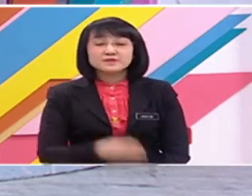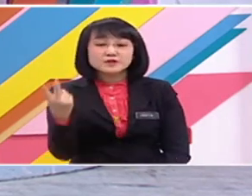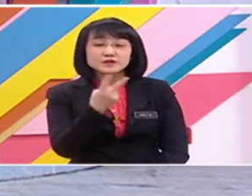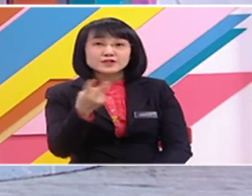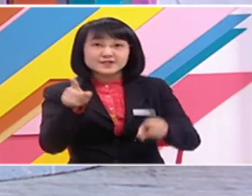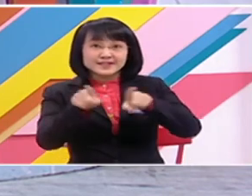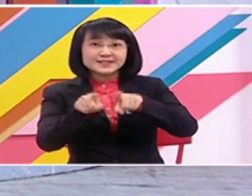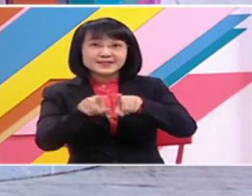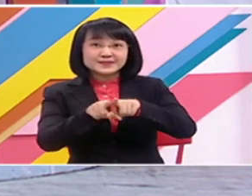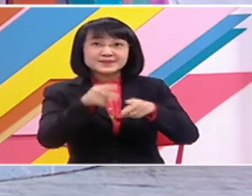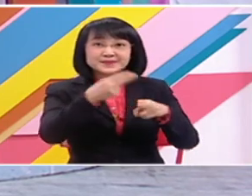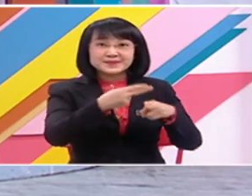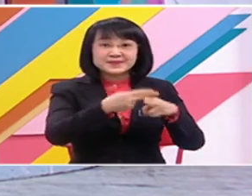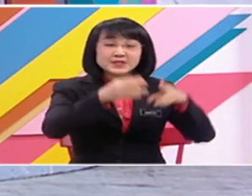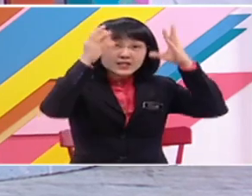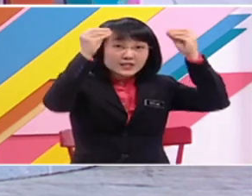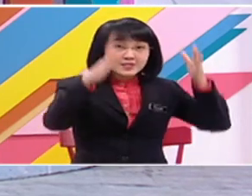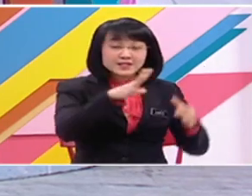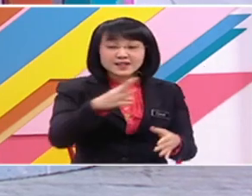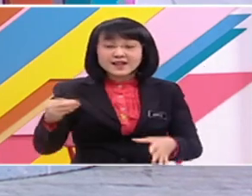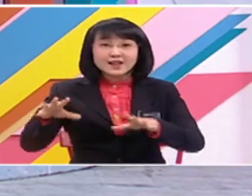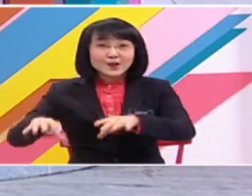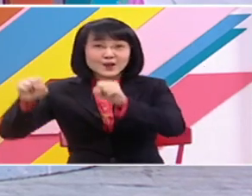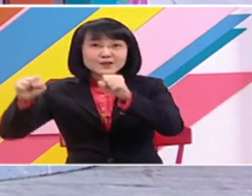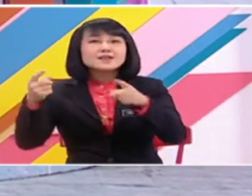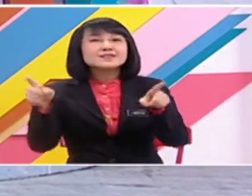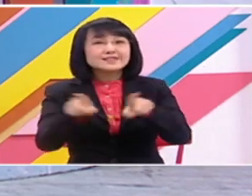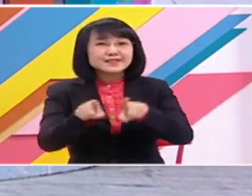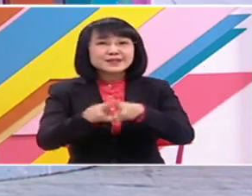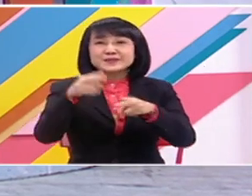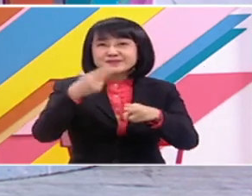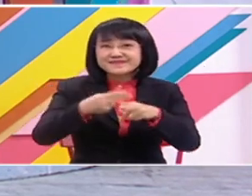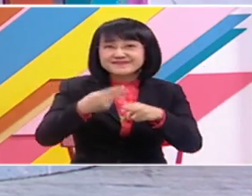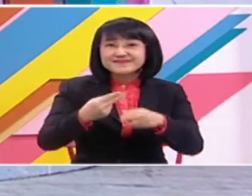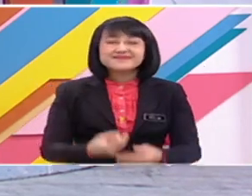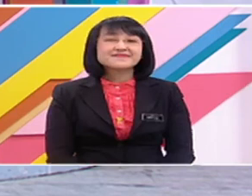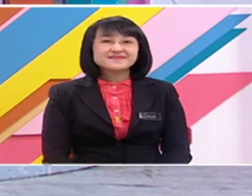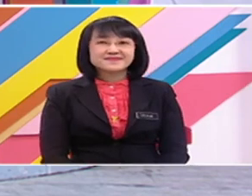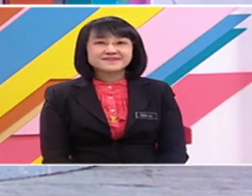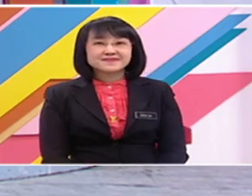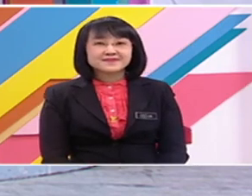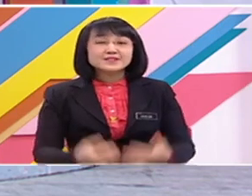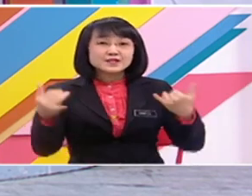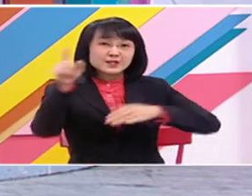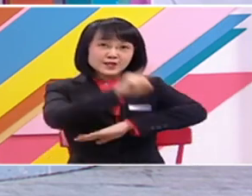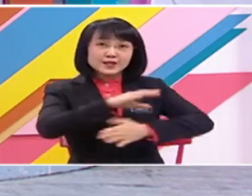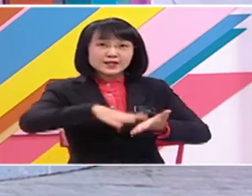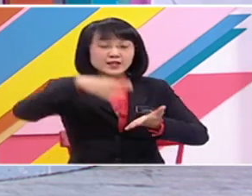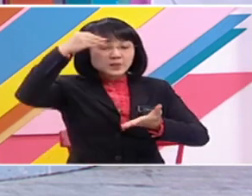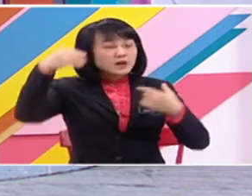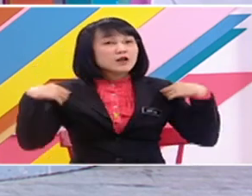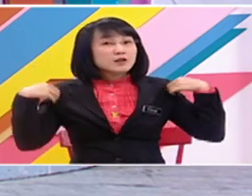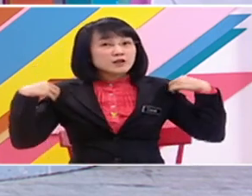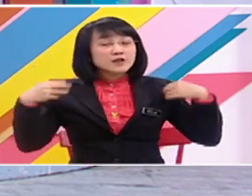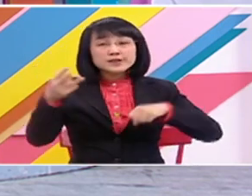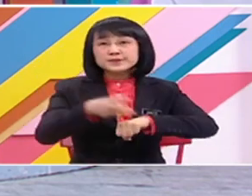call me Kak Pika and this one, lovely teacher Shafika. No, I'm kidding. Okay, teacher, today we're learning about clothes we wear, right? Yes. So how